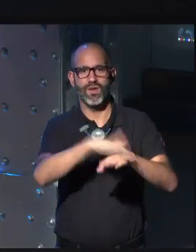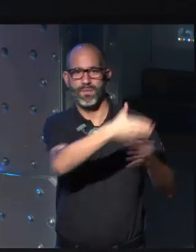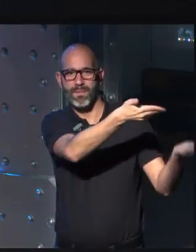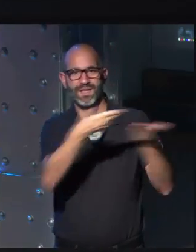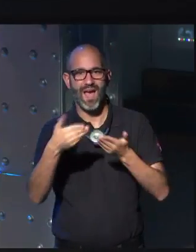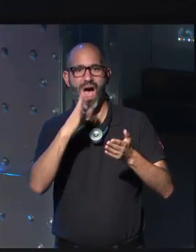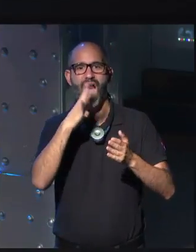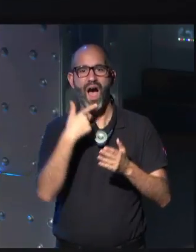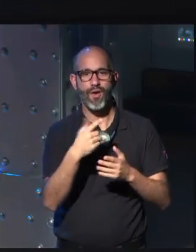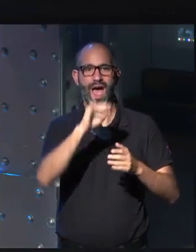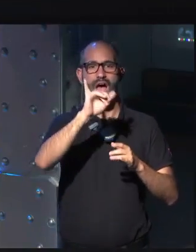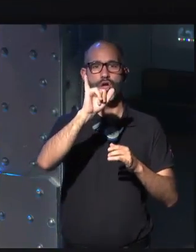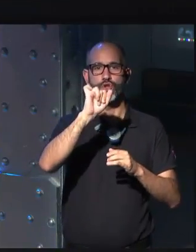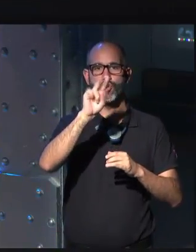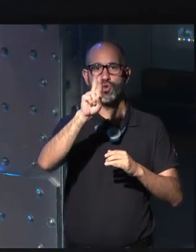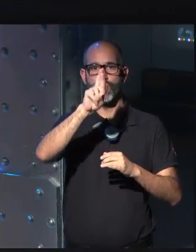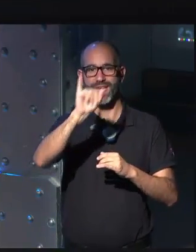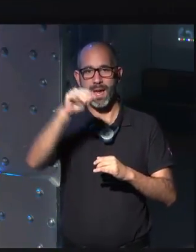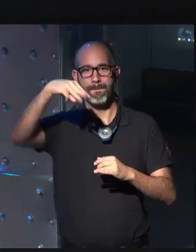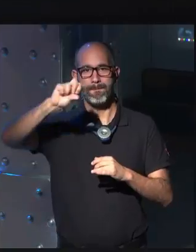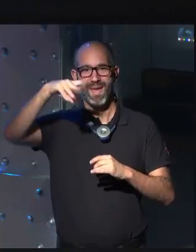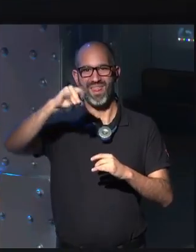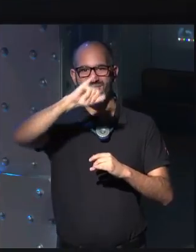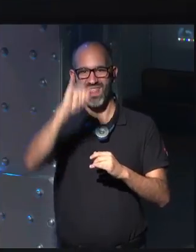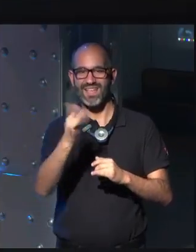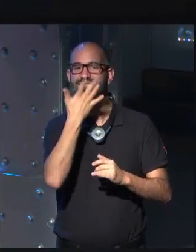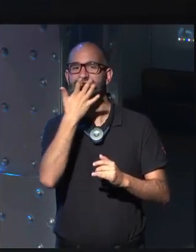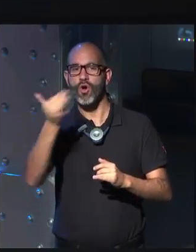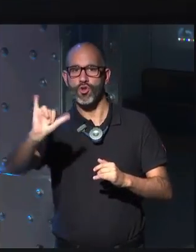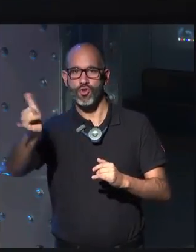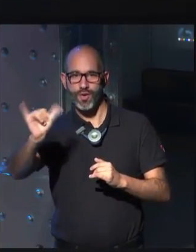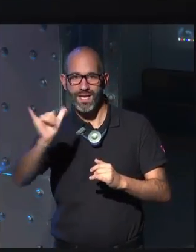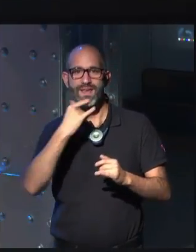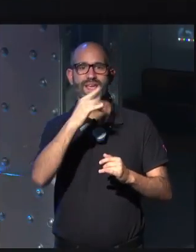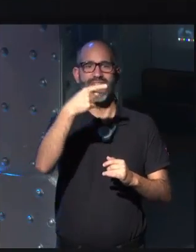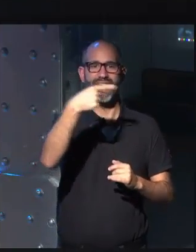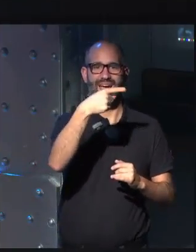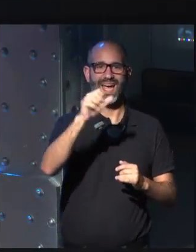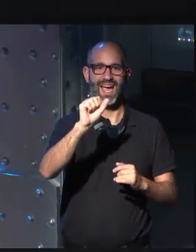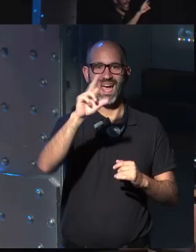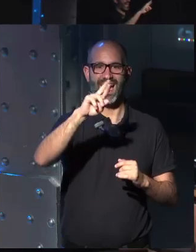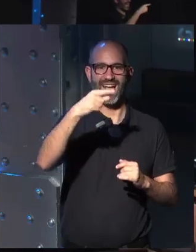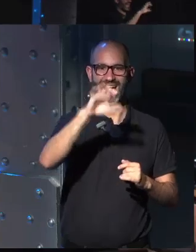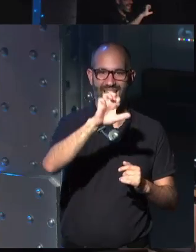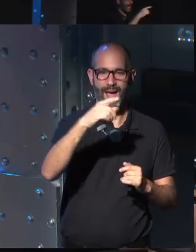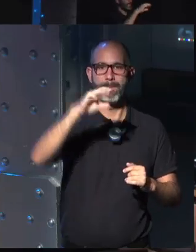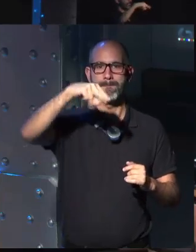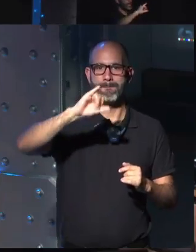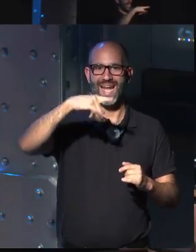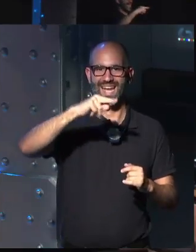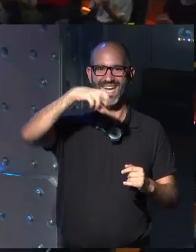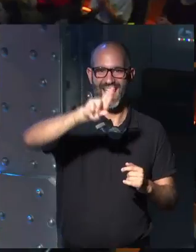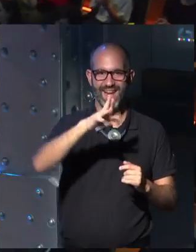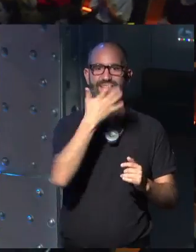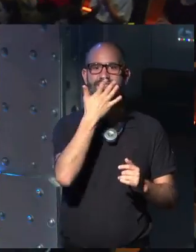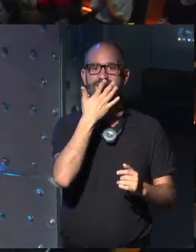of you up, Greg Milner and Yuri Méndez, to come up on stage and continue talking about the sound of perfection.